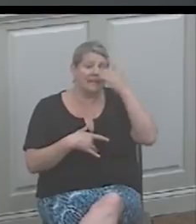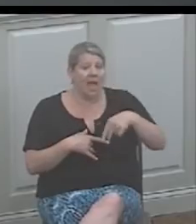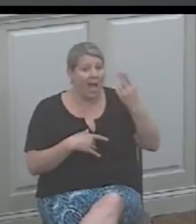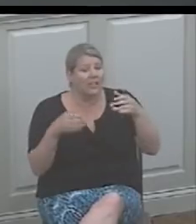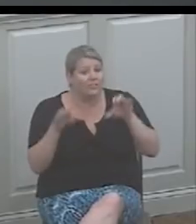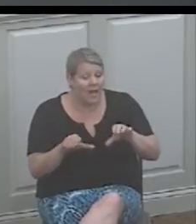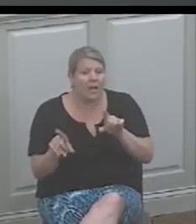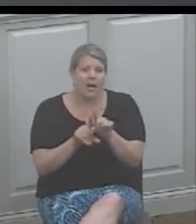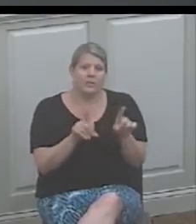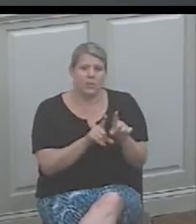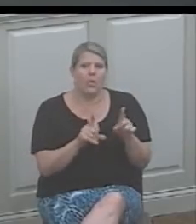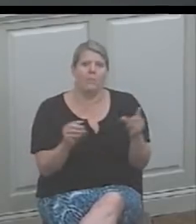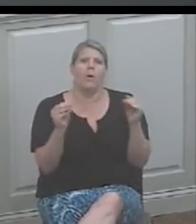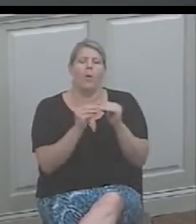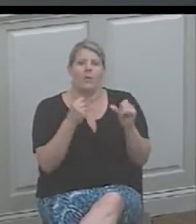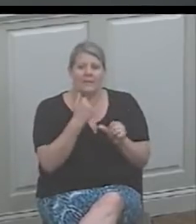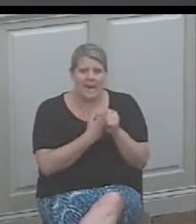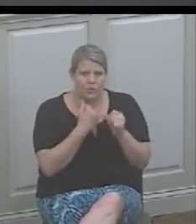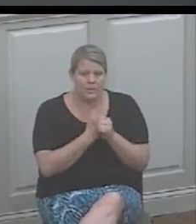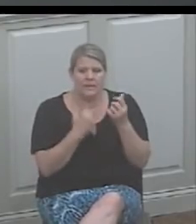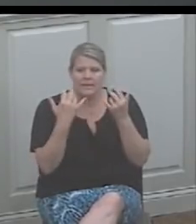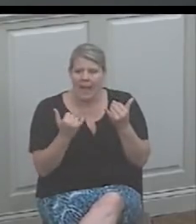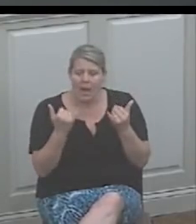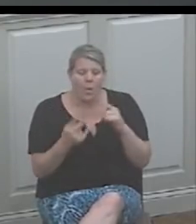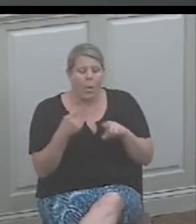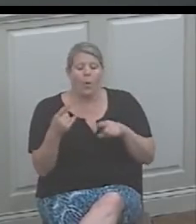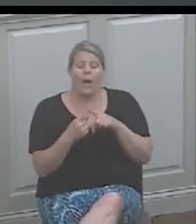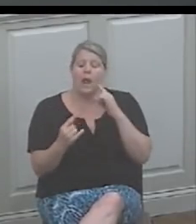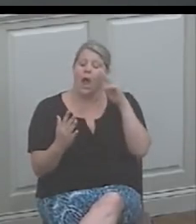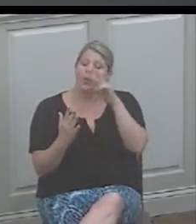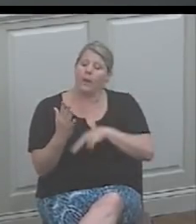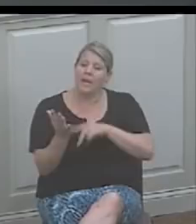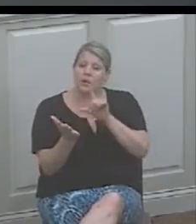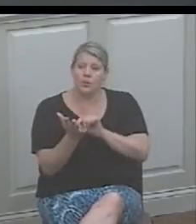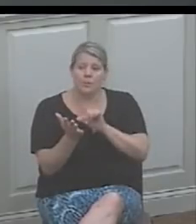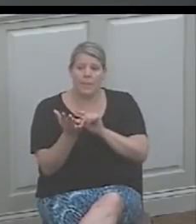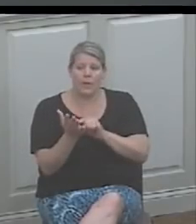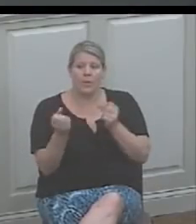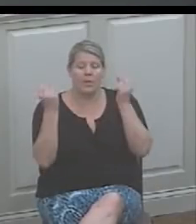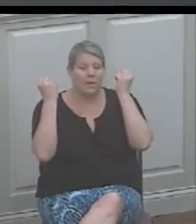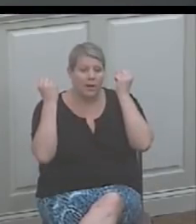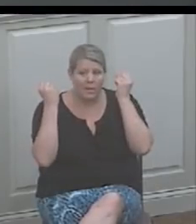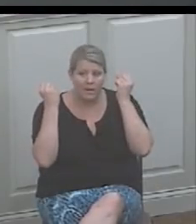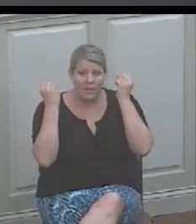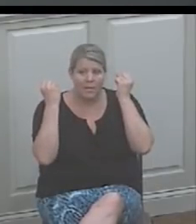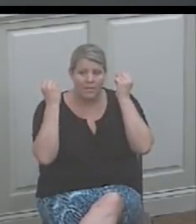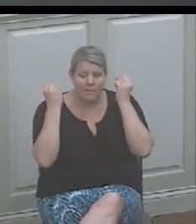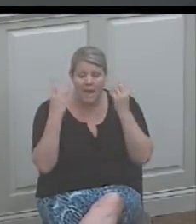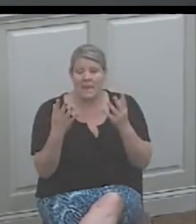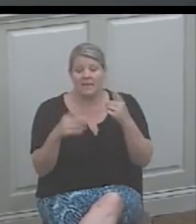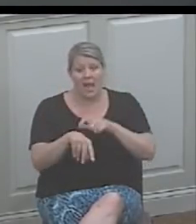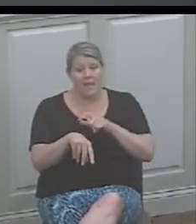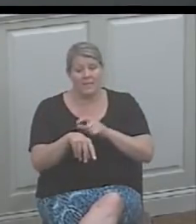also become a much more dangerous state. I can't tell you how many times you open up the news now and see where officers have been executed for eating lunch in public now.